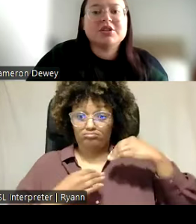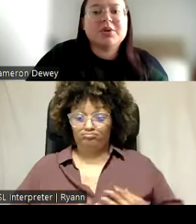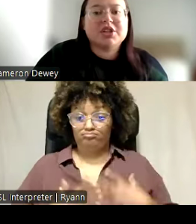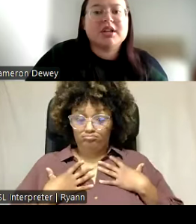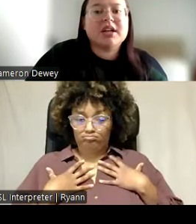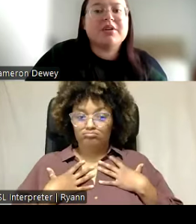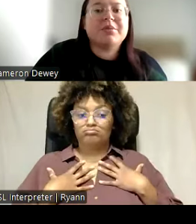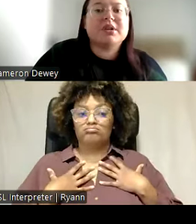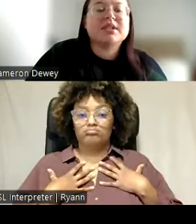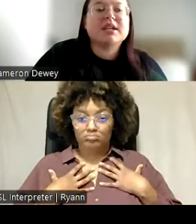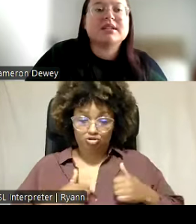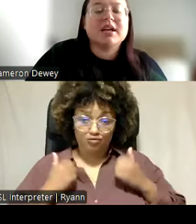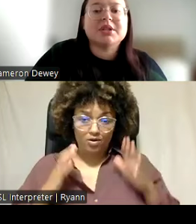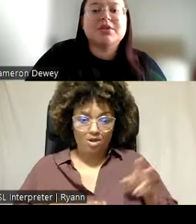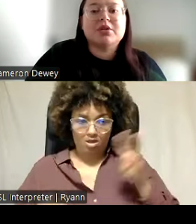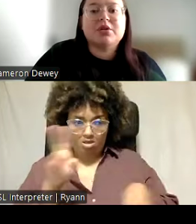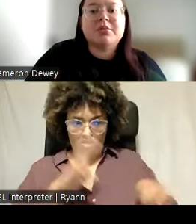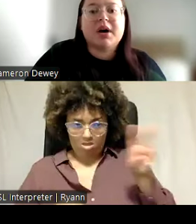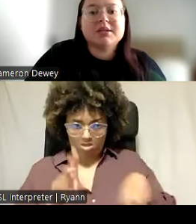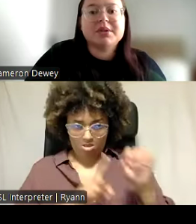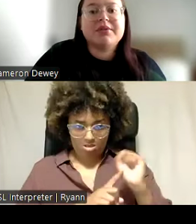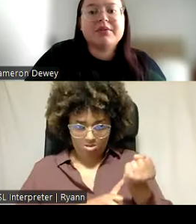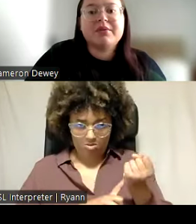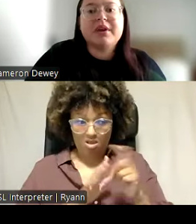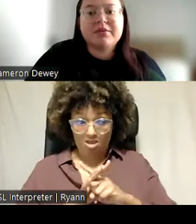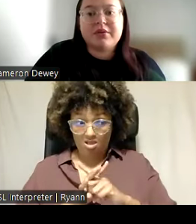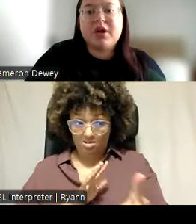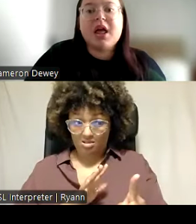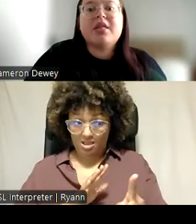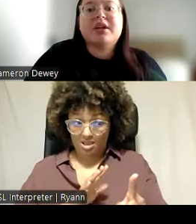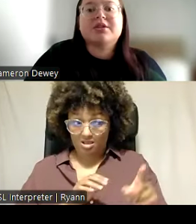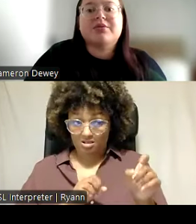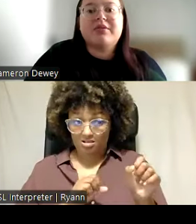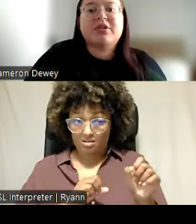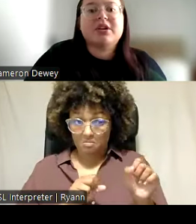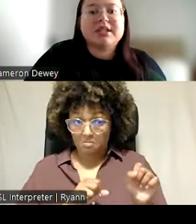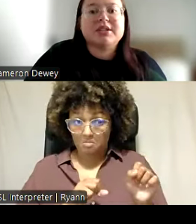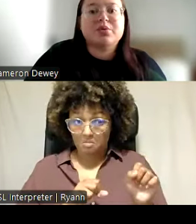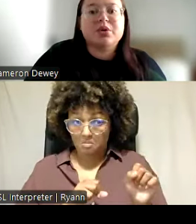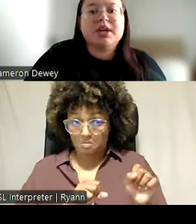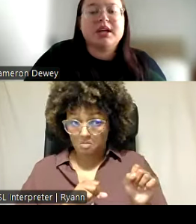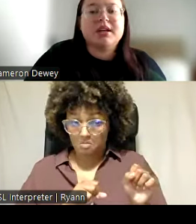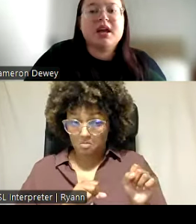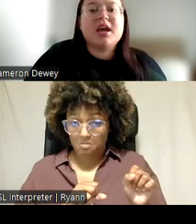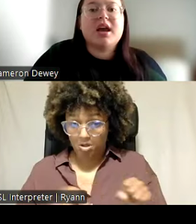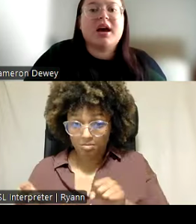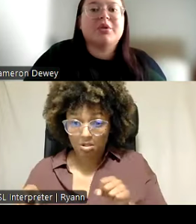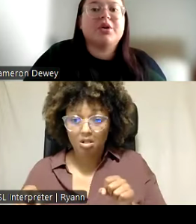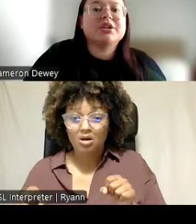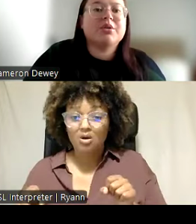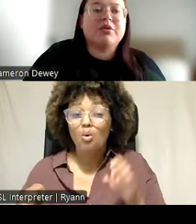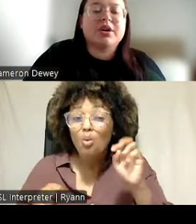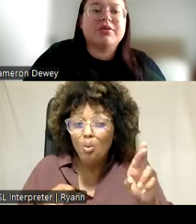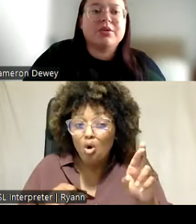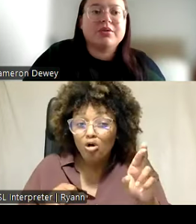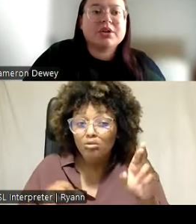the situation, and if it believes that escape is futile or possibly fateful, then survivor instincts will kick in. And I'm going